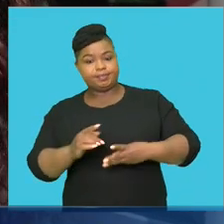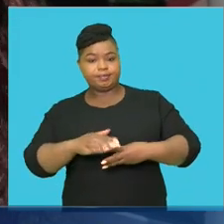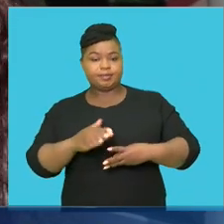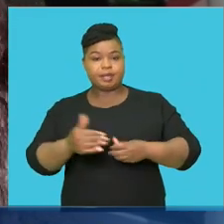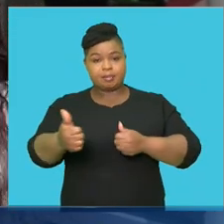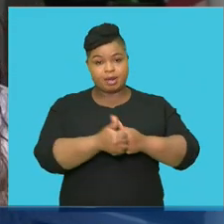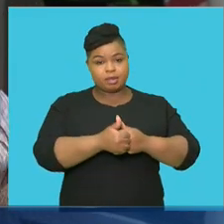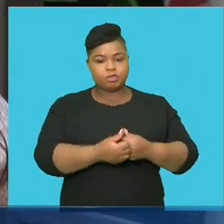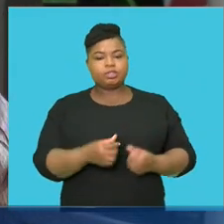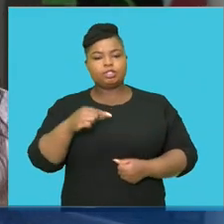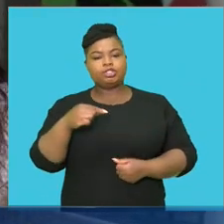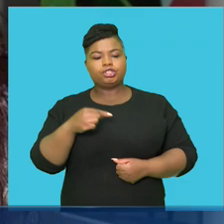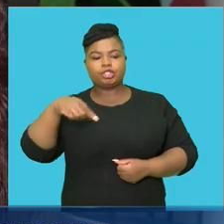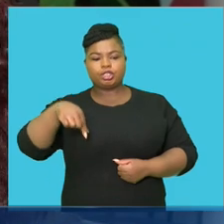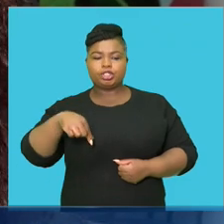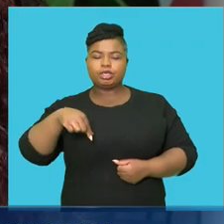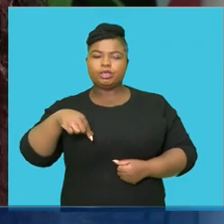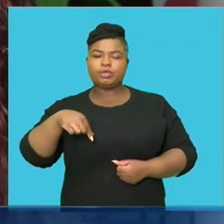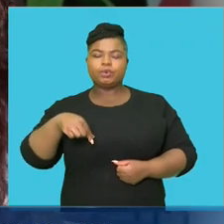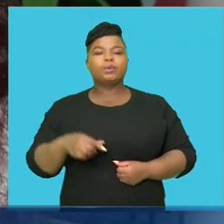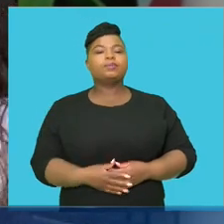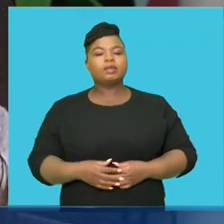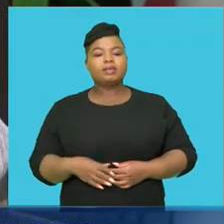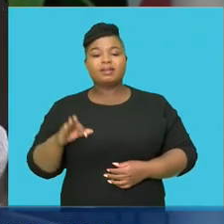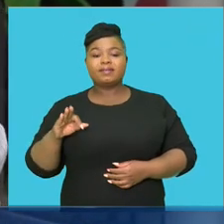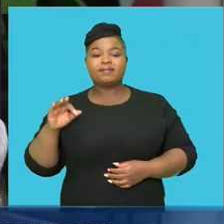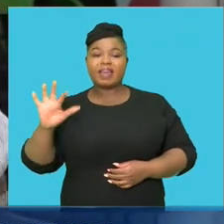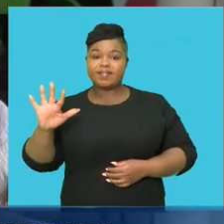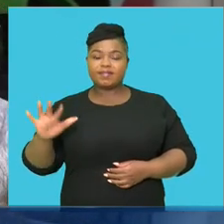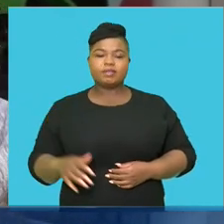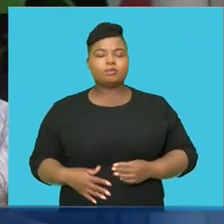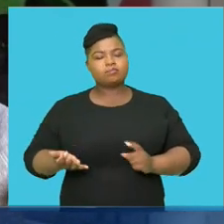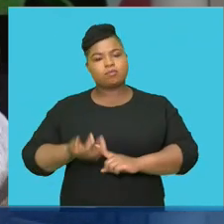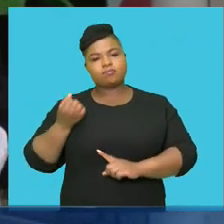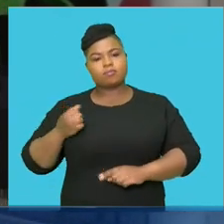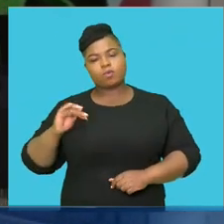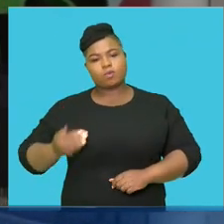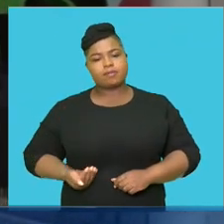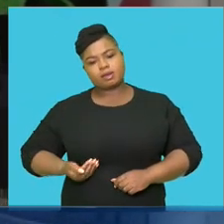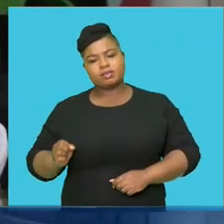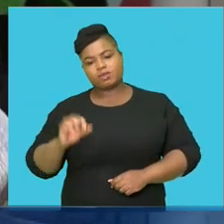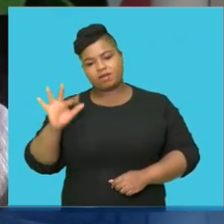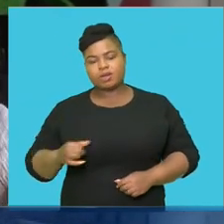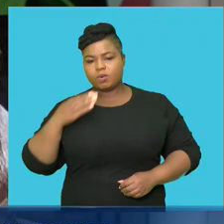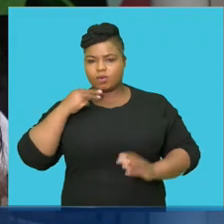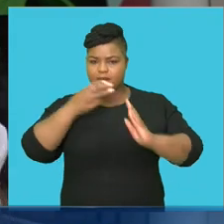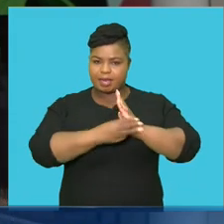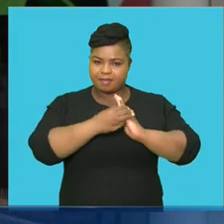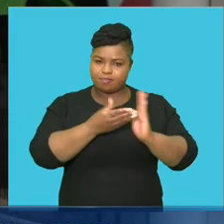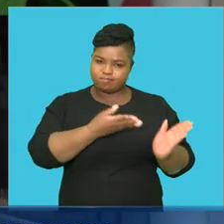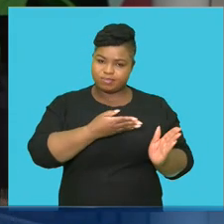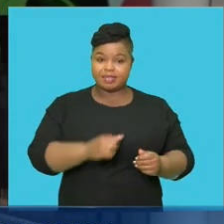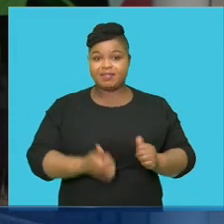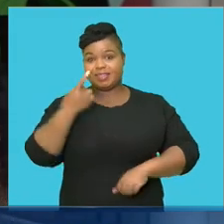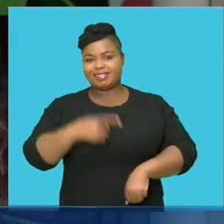is our partnership with GQ where five incredibly accomplished women in South Africa are featured on the cover. It's the